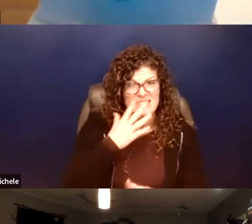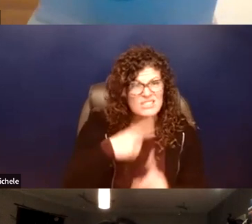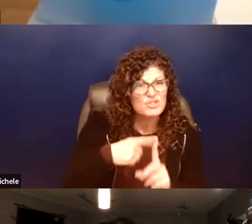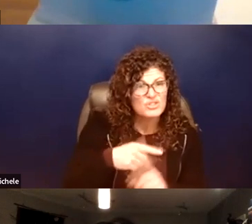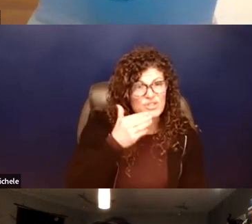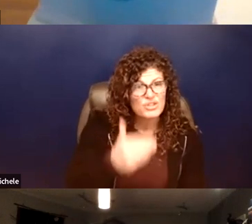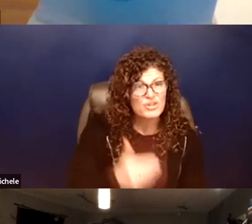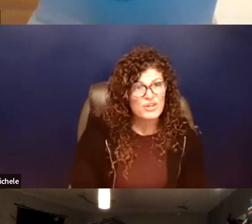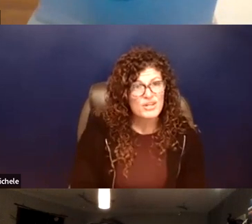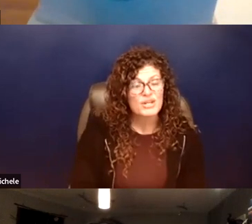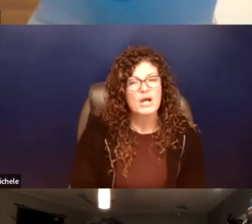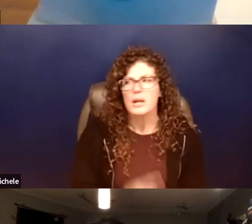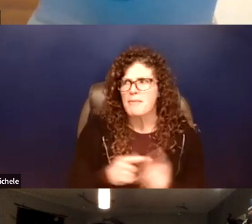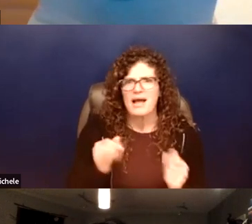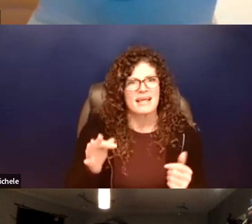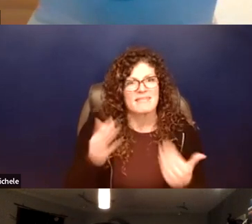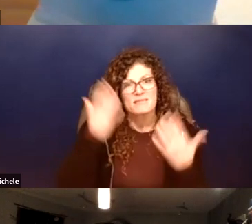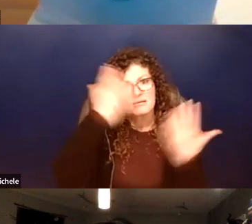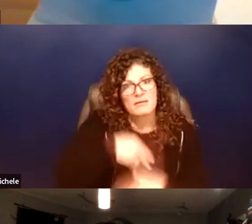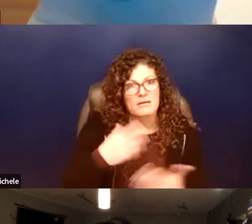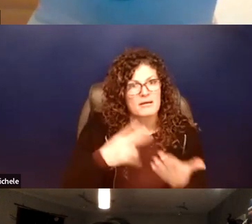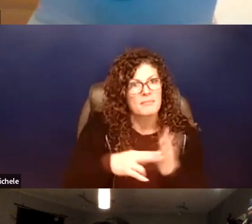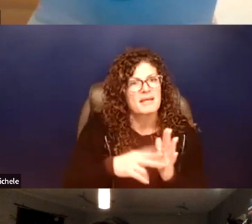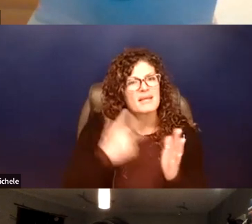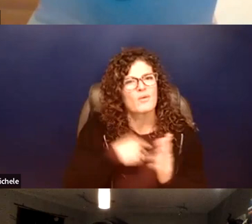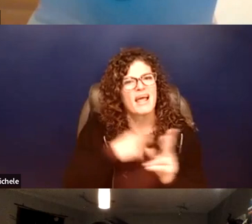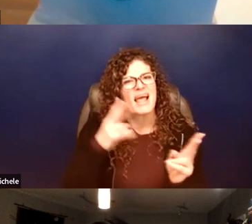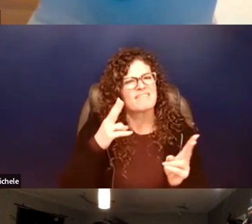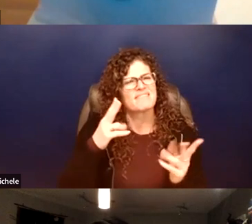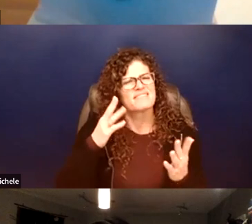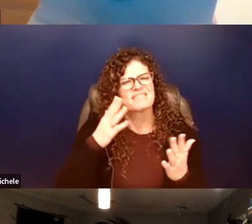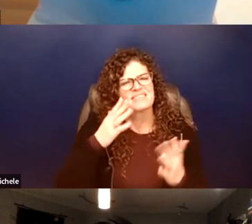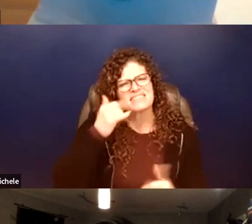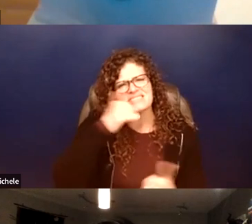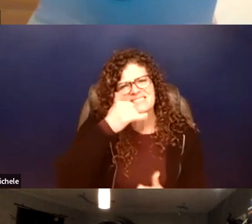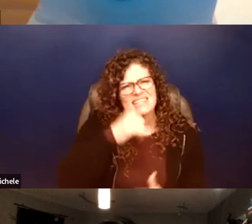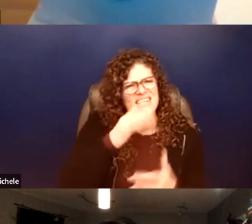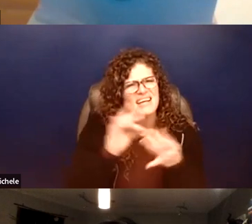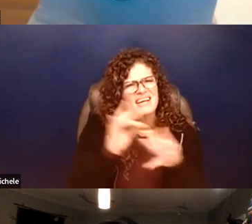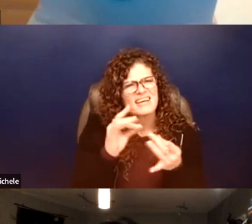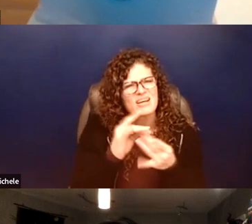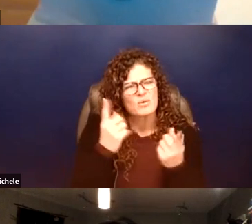the absence of good messaging, we get nonsense like what's come out of the Pioneer Institute lately.